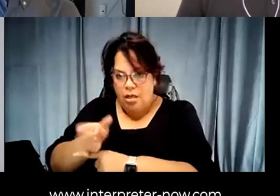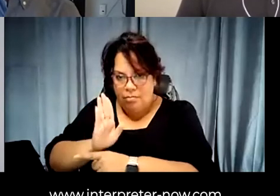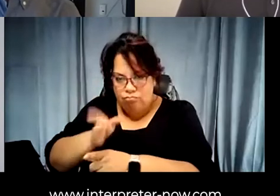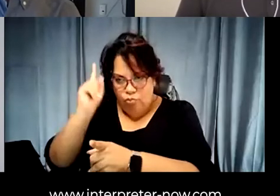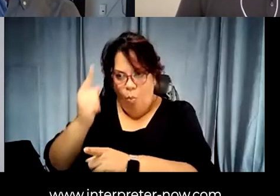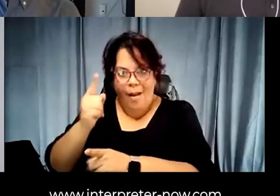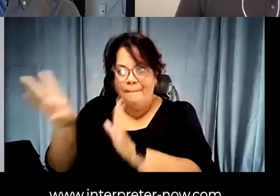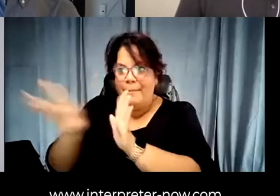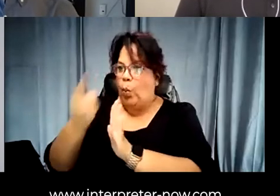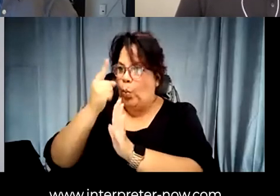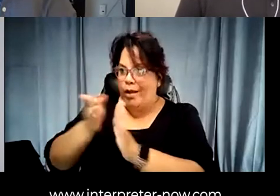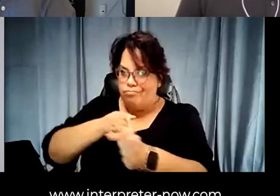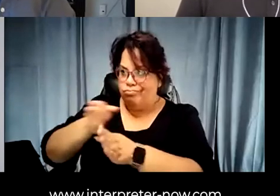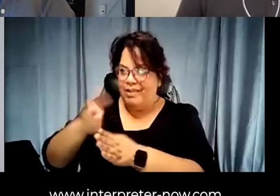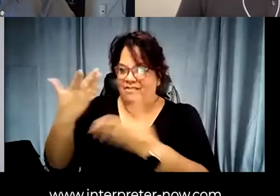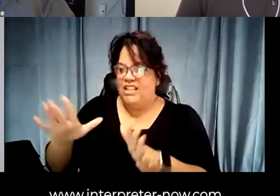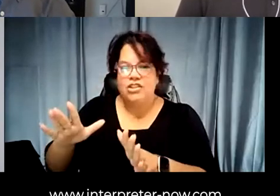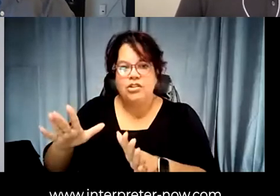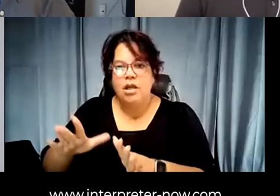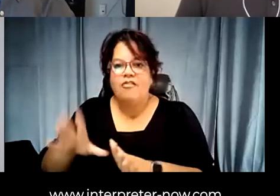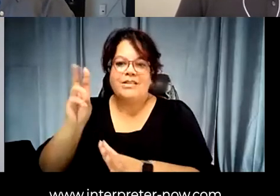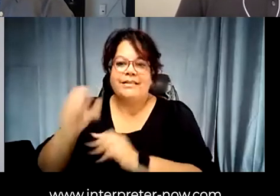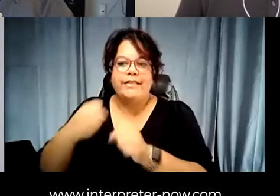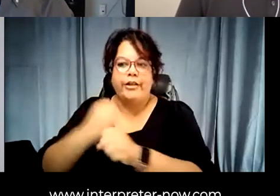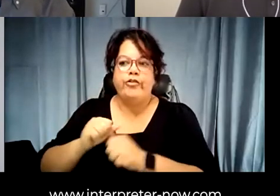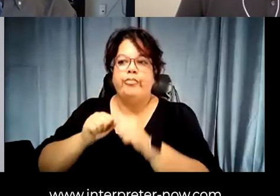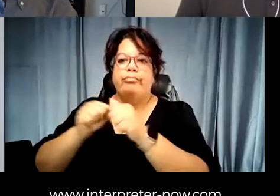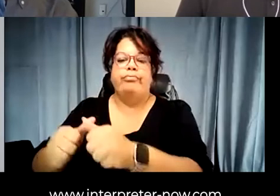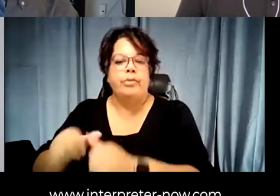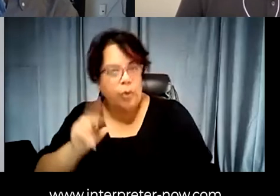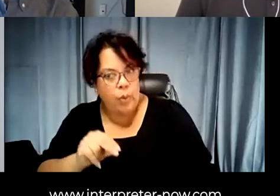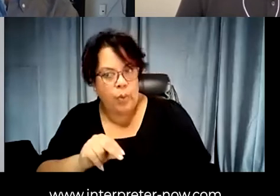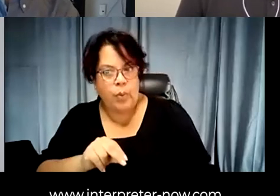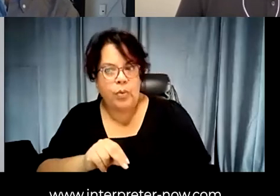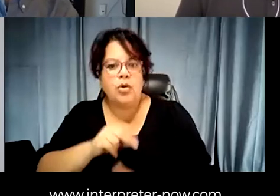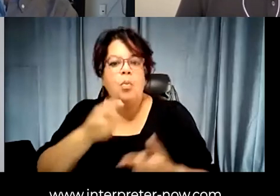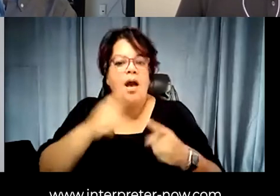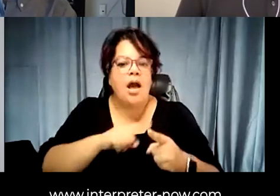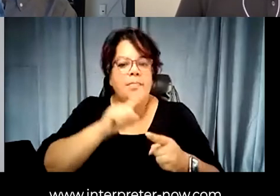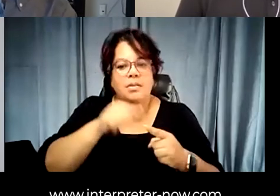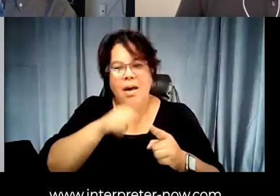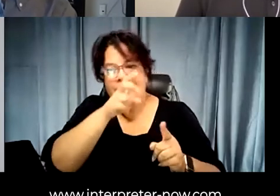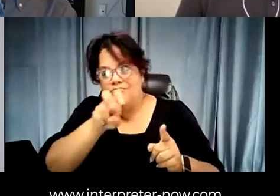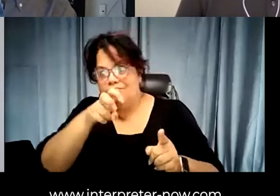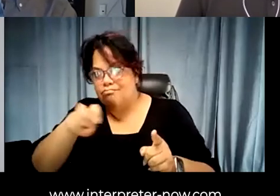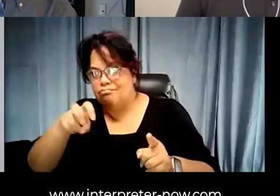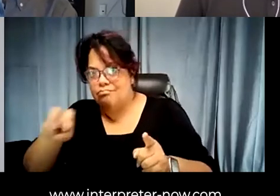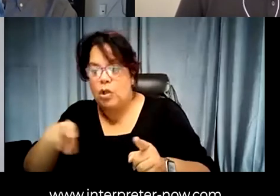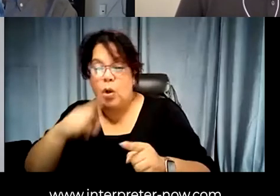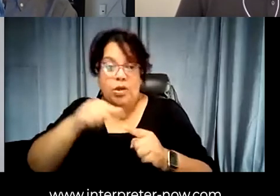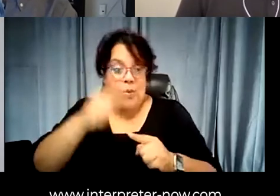years. It's just not what we do. So what about those shifts? And so when you think about life, growth